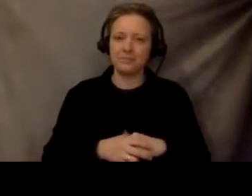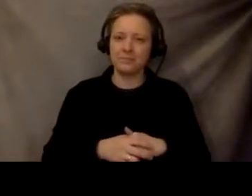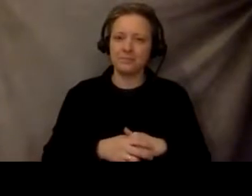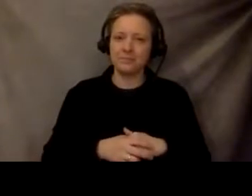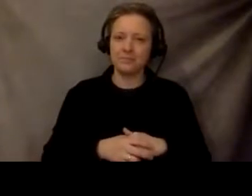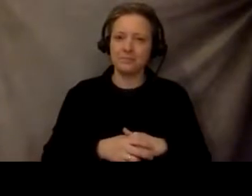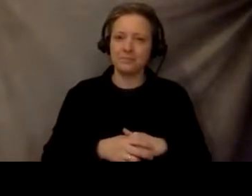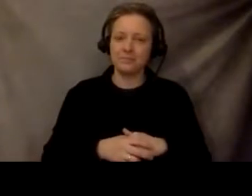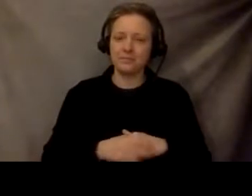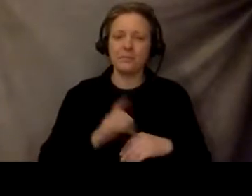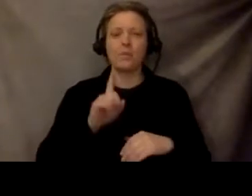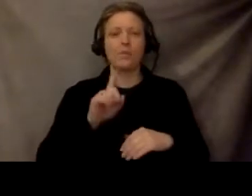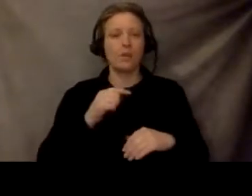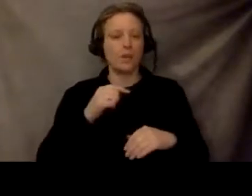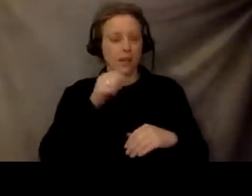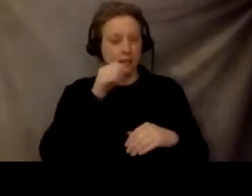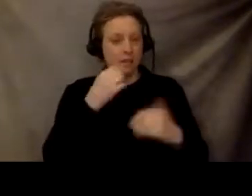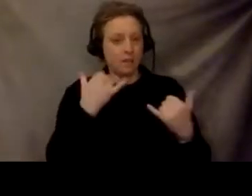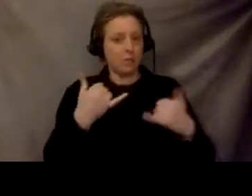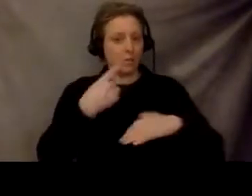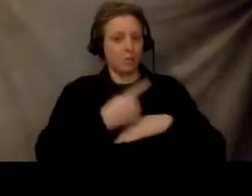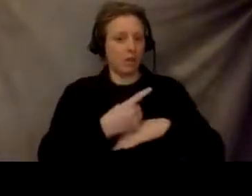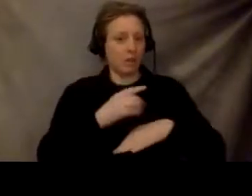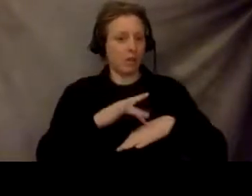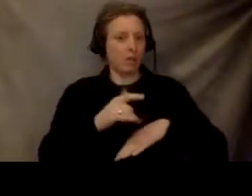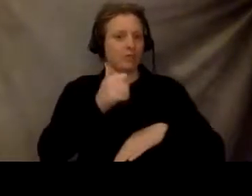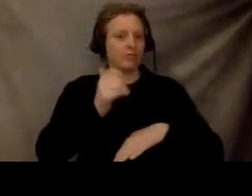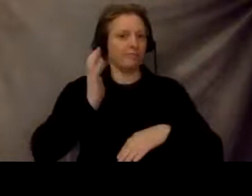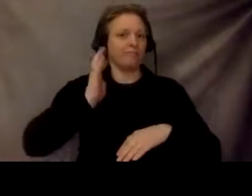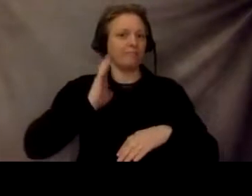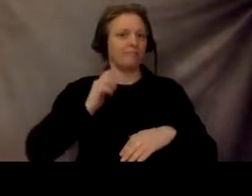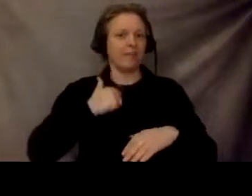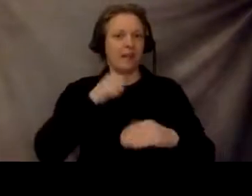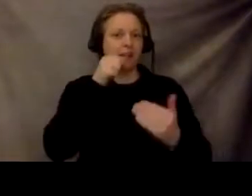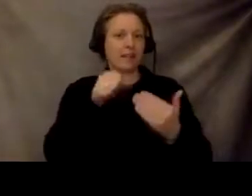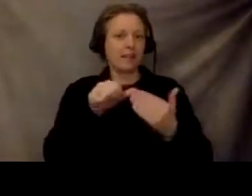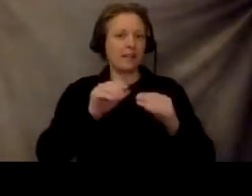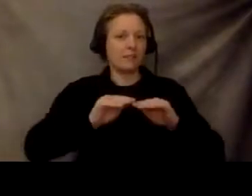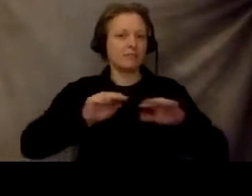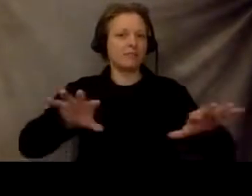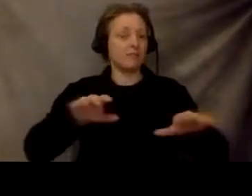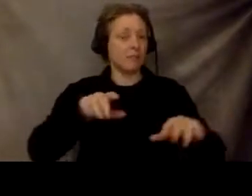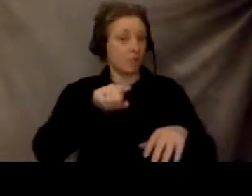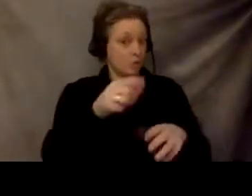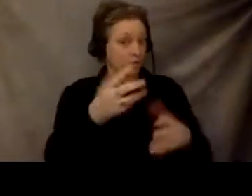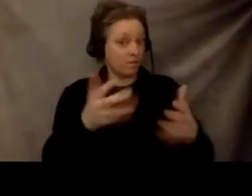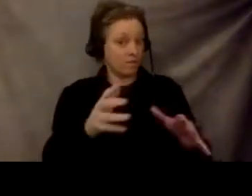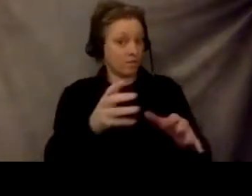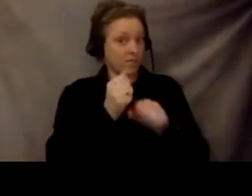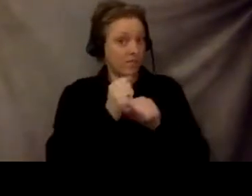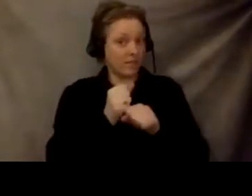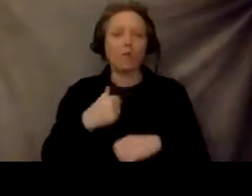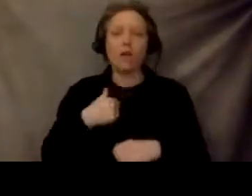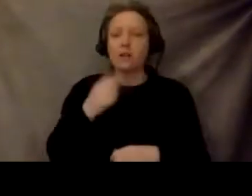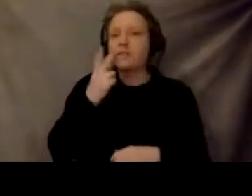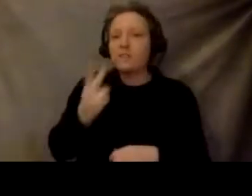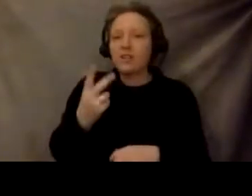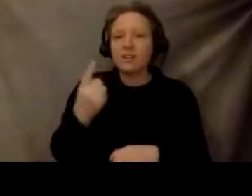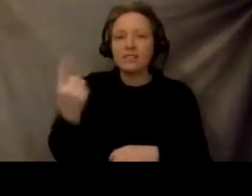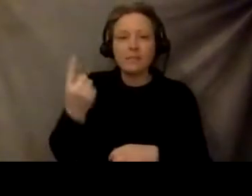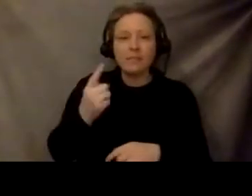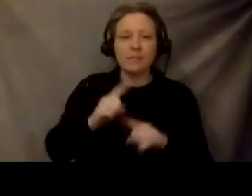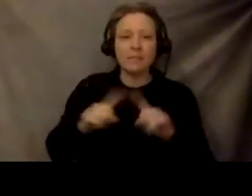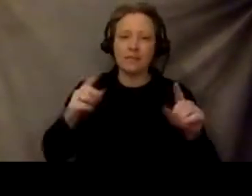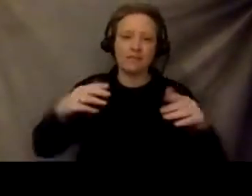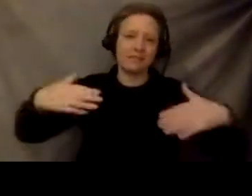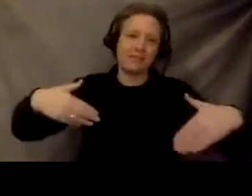I sent out a letter earlier today. Did you get it? I saw something come in, but I haven't read it at all, Jim. I didn't even see what it is. I just wanted to make sure that